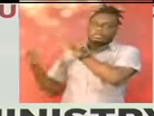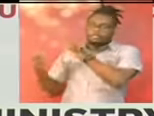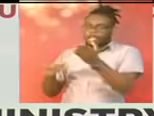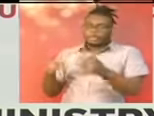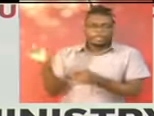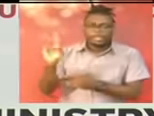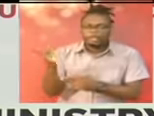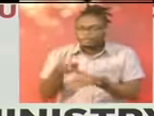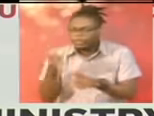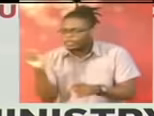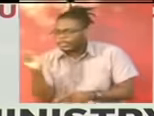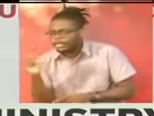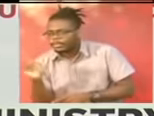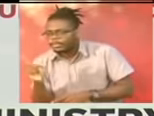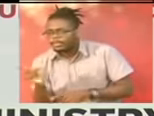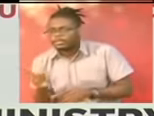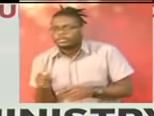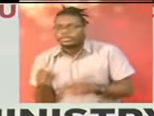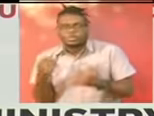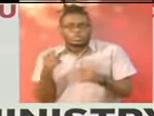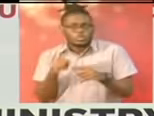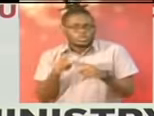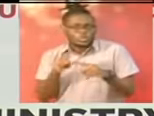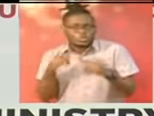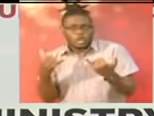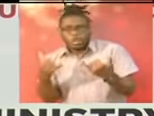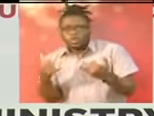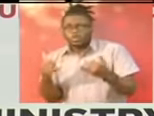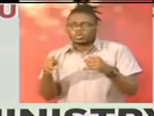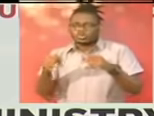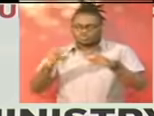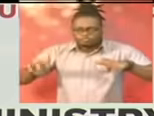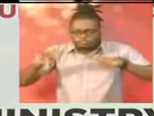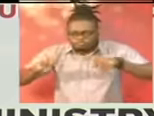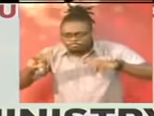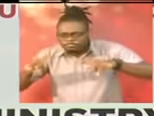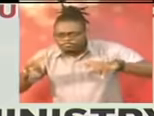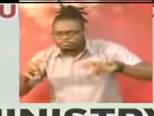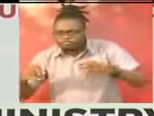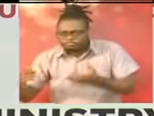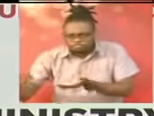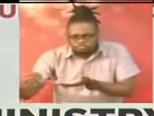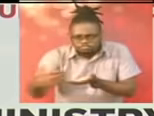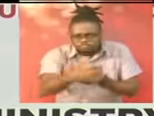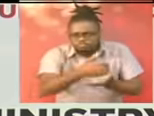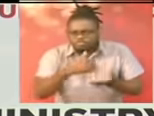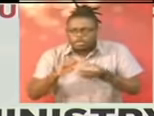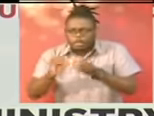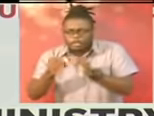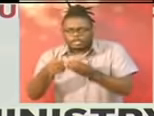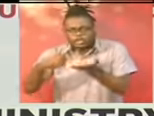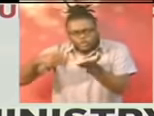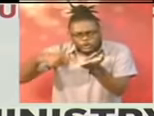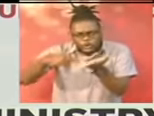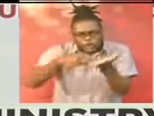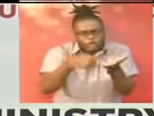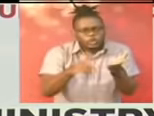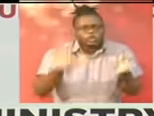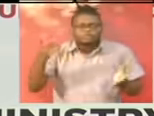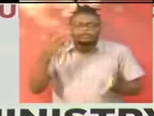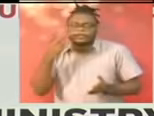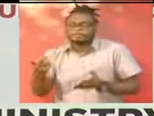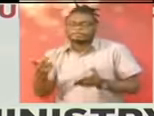doing that right now. So far, it doesn't look like there's any great change in that proportion. So we're gonna estimate it around that same